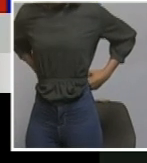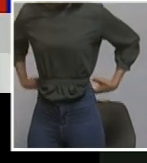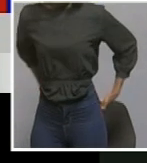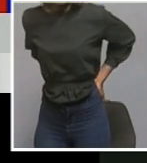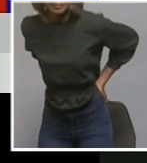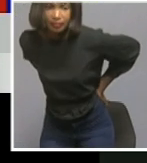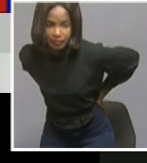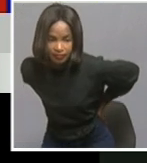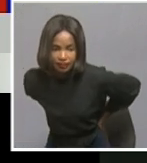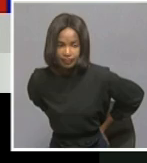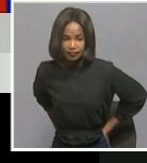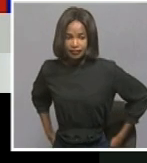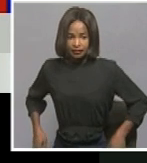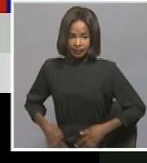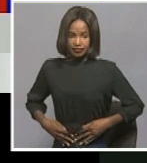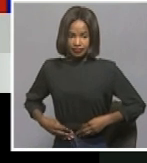Huh?